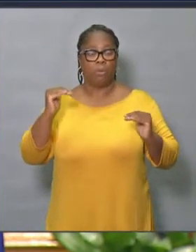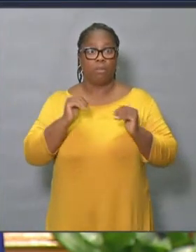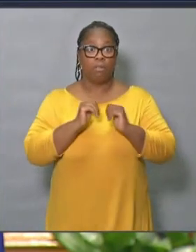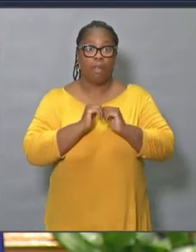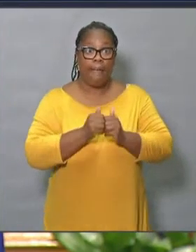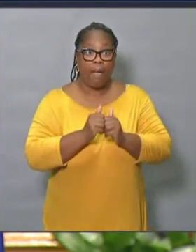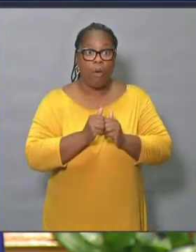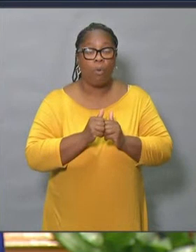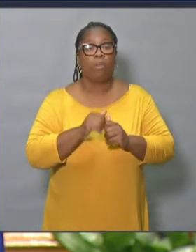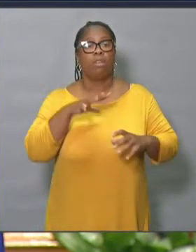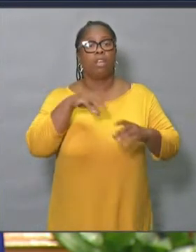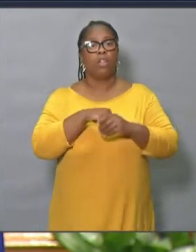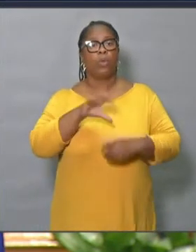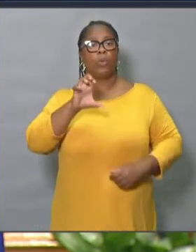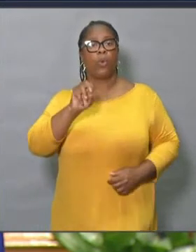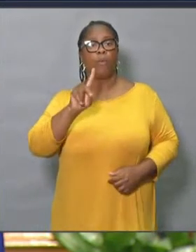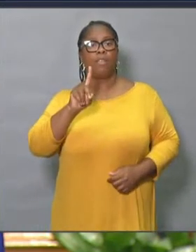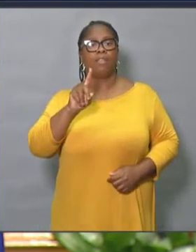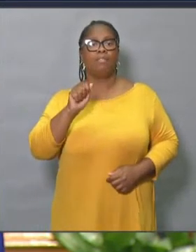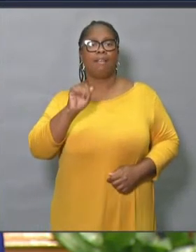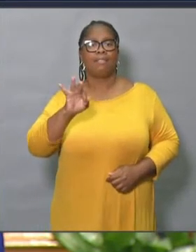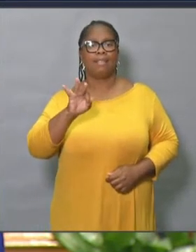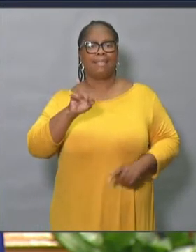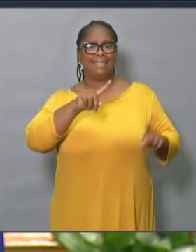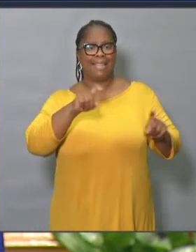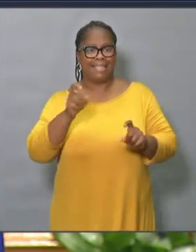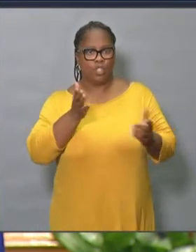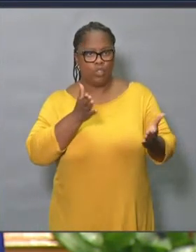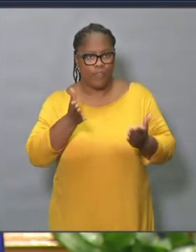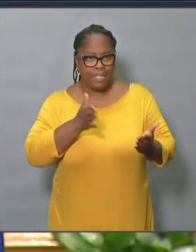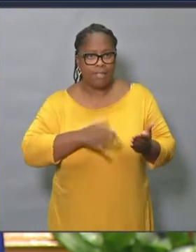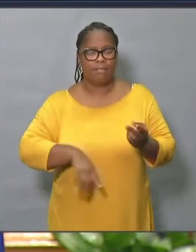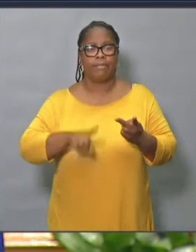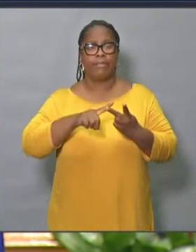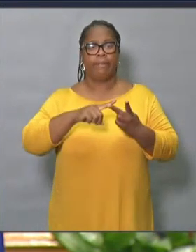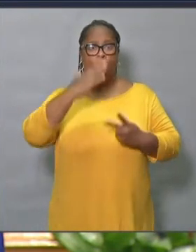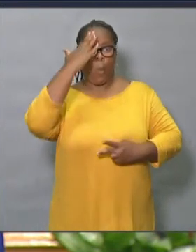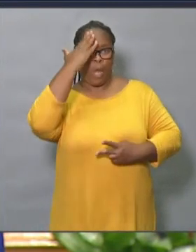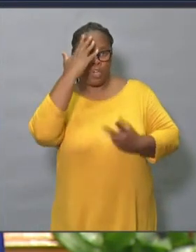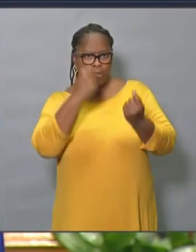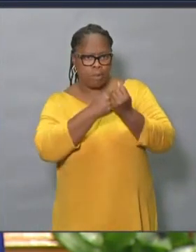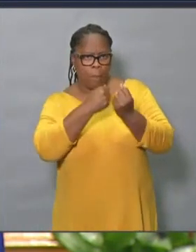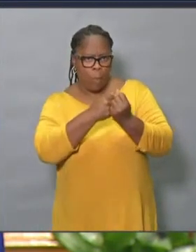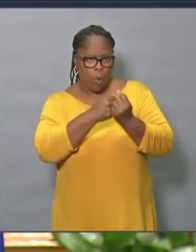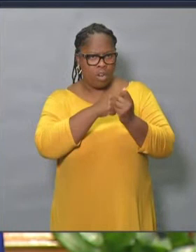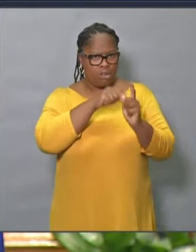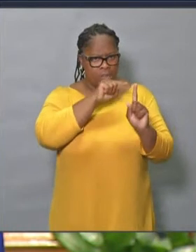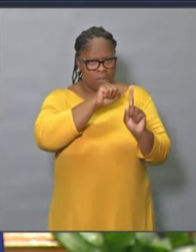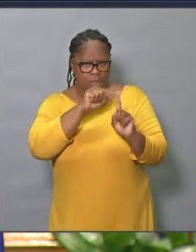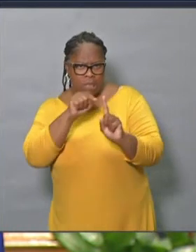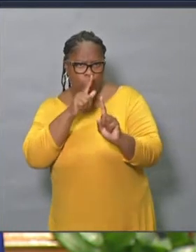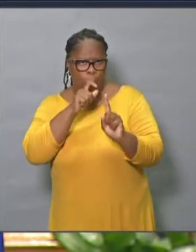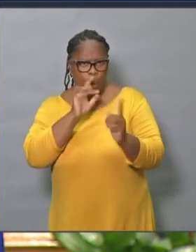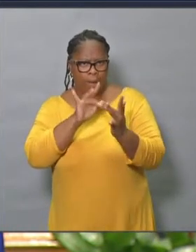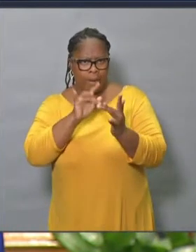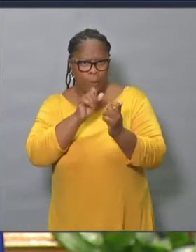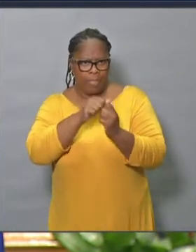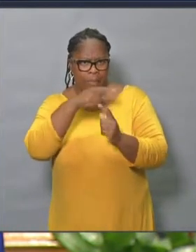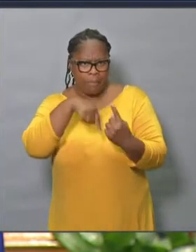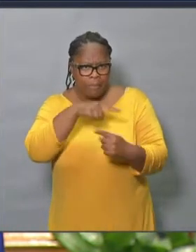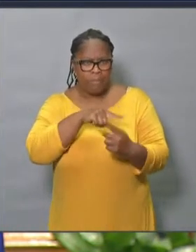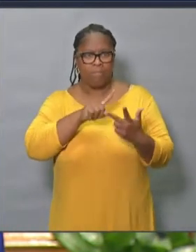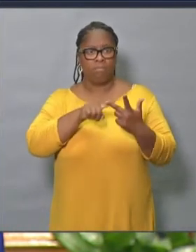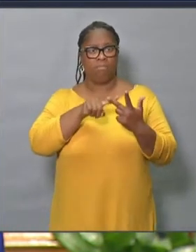includes COVID-19 testing services, awareness and support of contact tracing activities, direct linkages